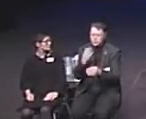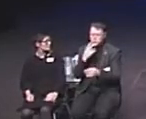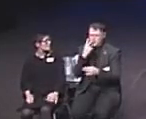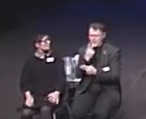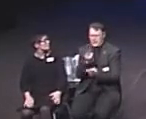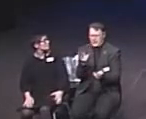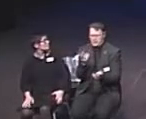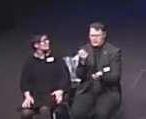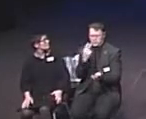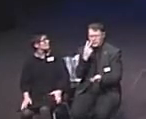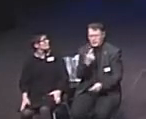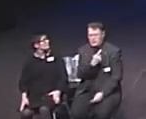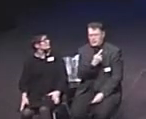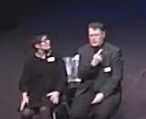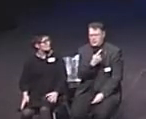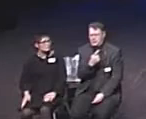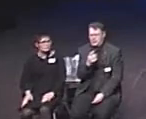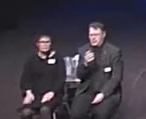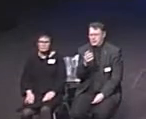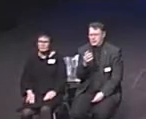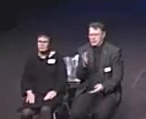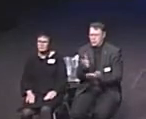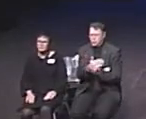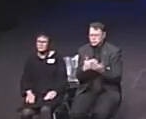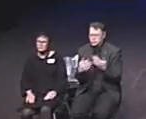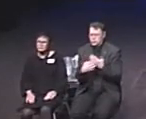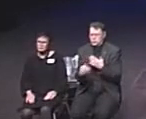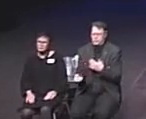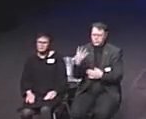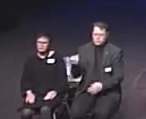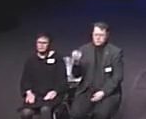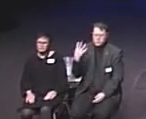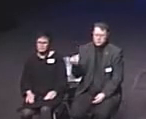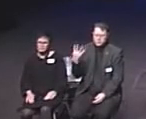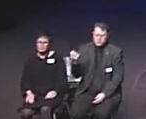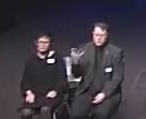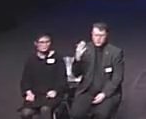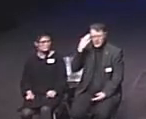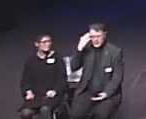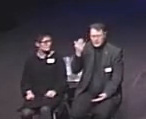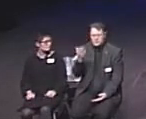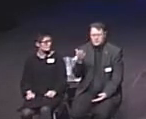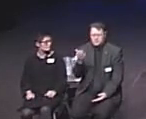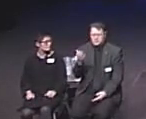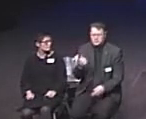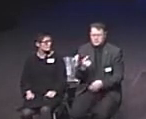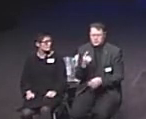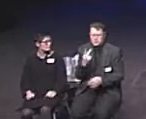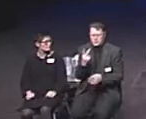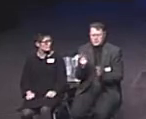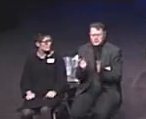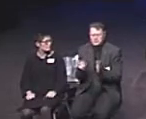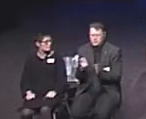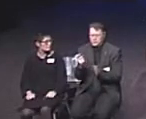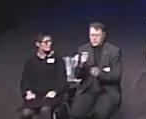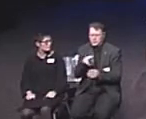see will now see fast some of the pictures from it. And I don't know if we can have some seconds for Eva to talk